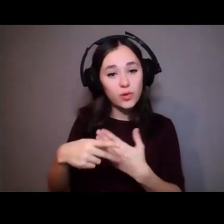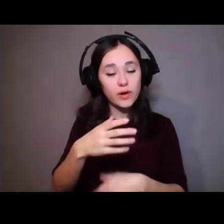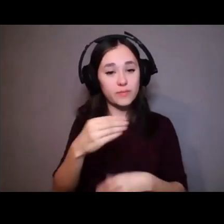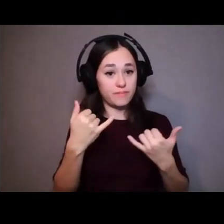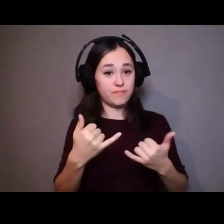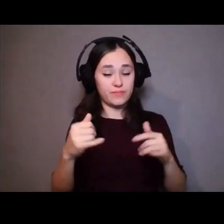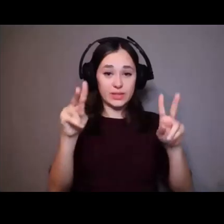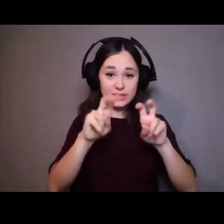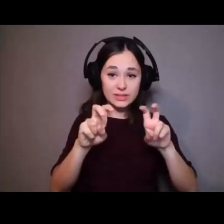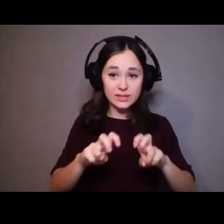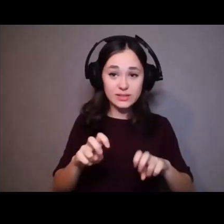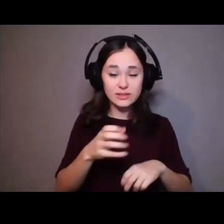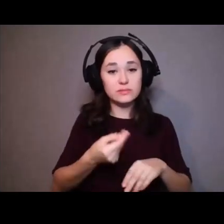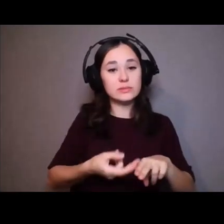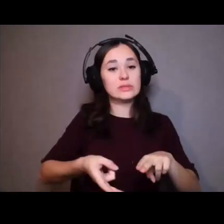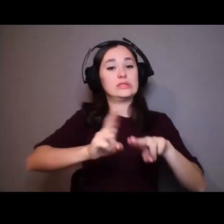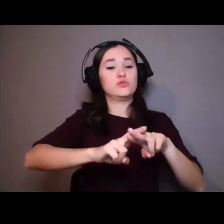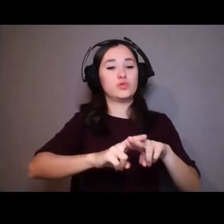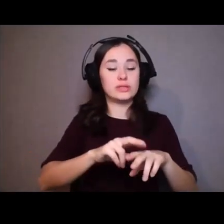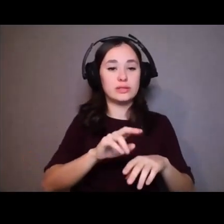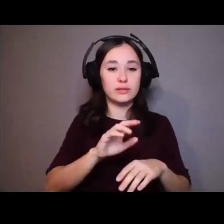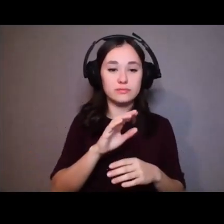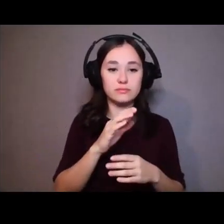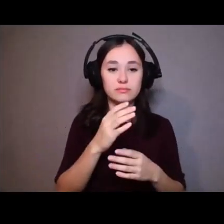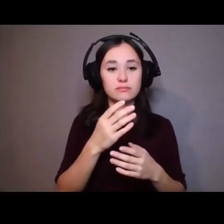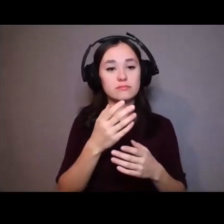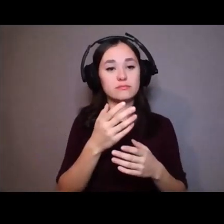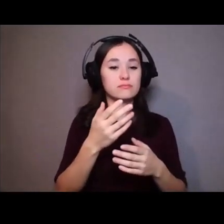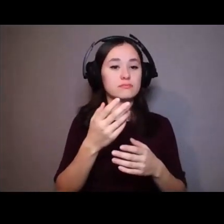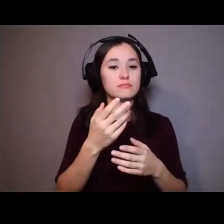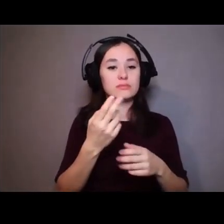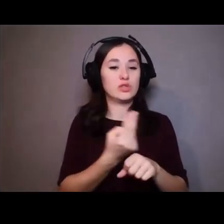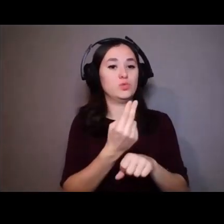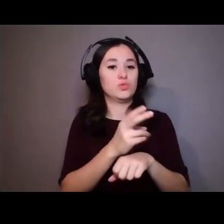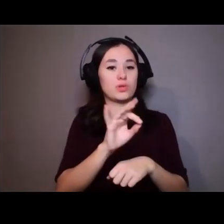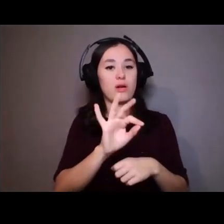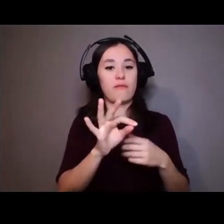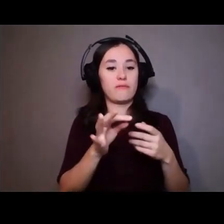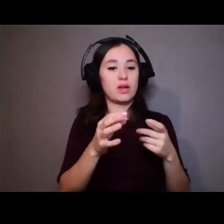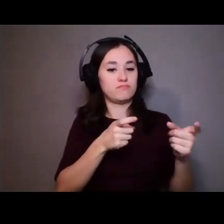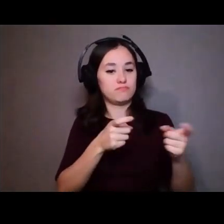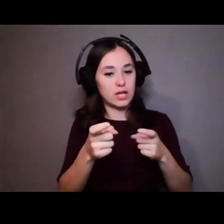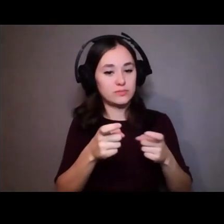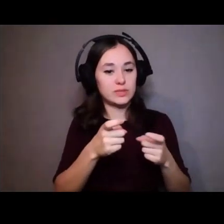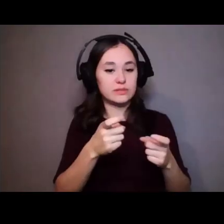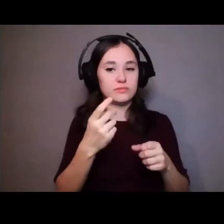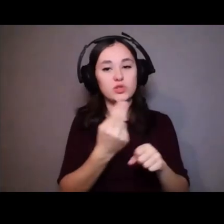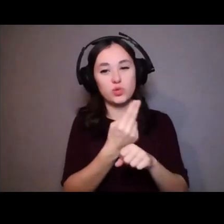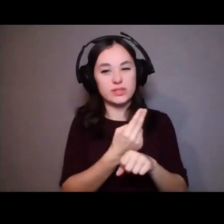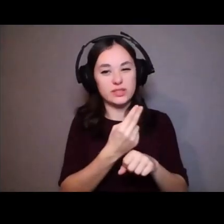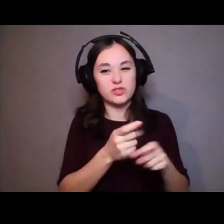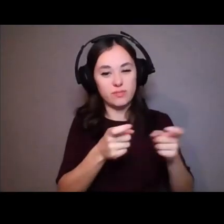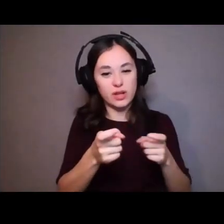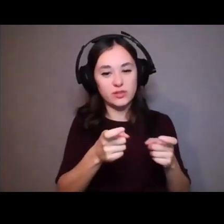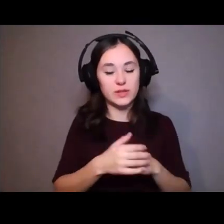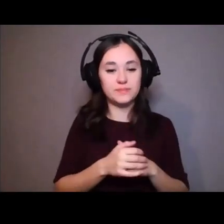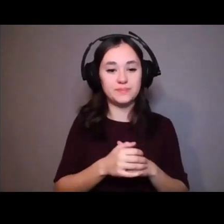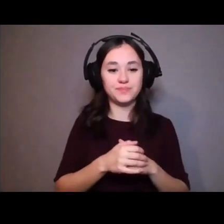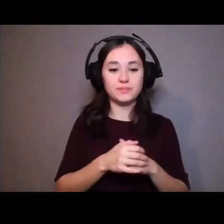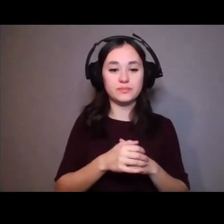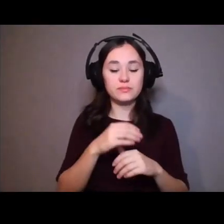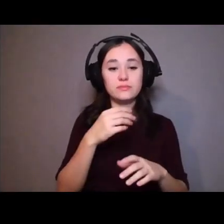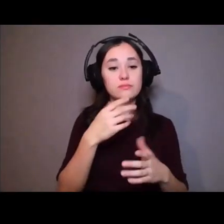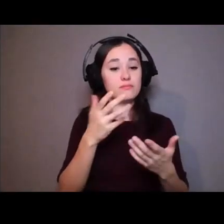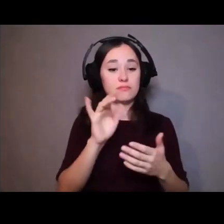an increasing use of its utilization management, derived from much of the data that's